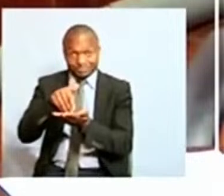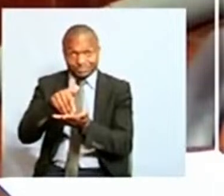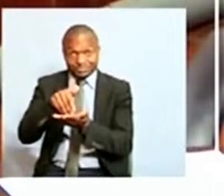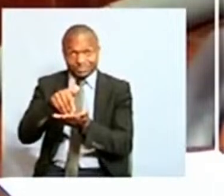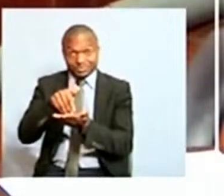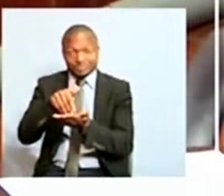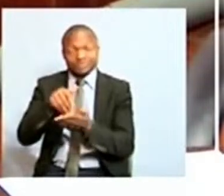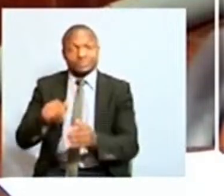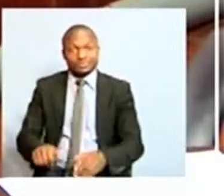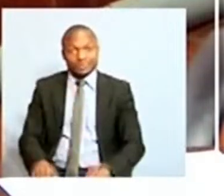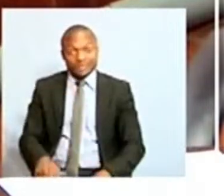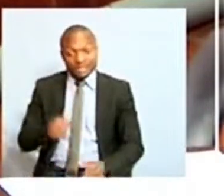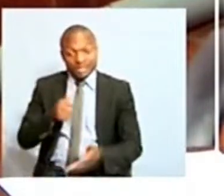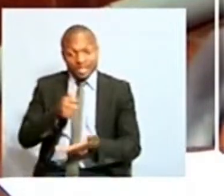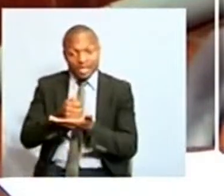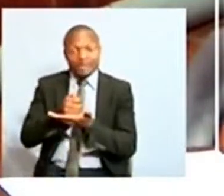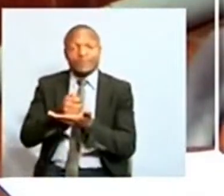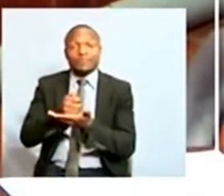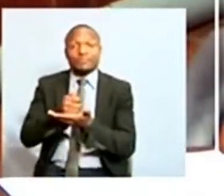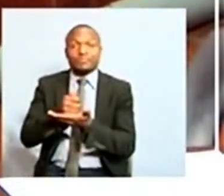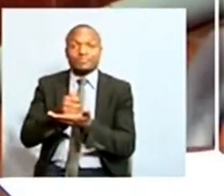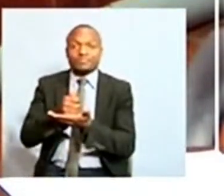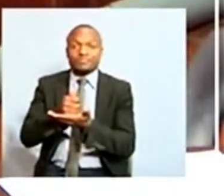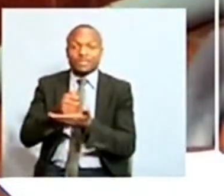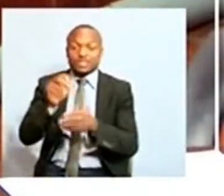sitting in for a substantive chairperson.